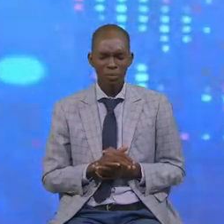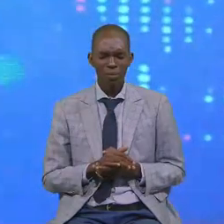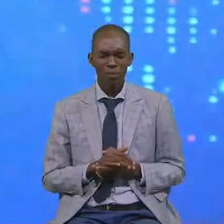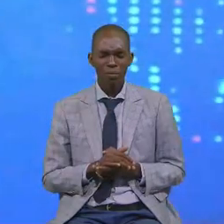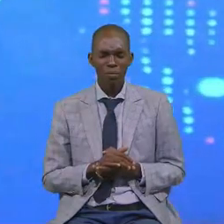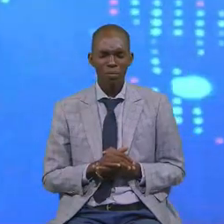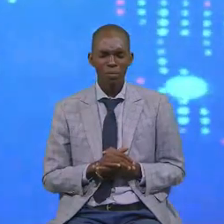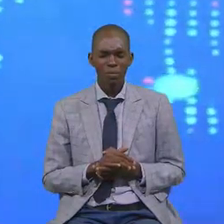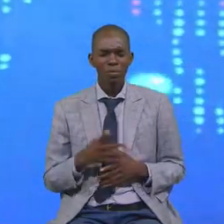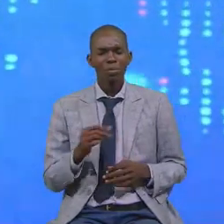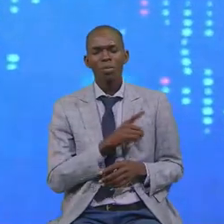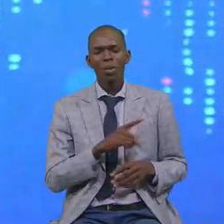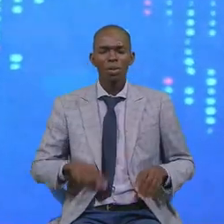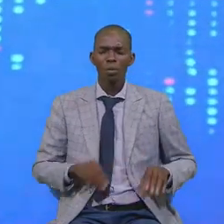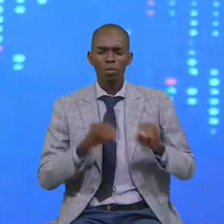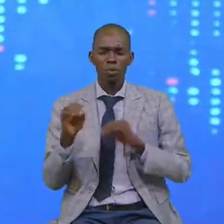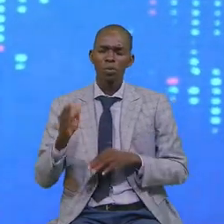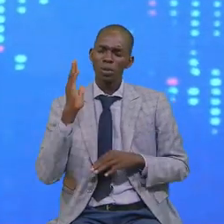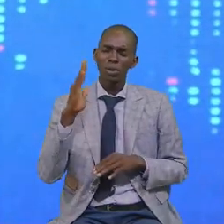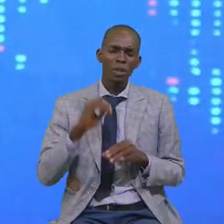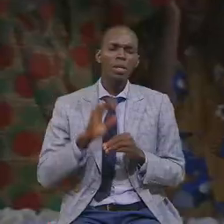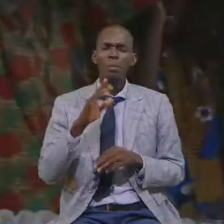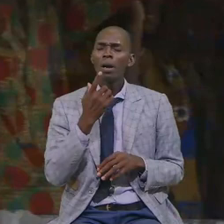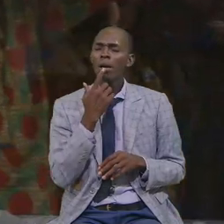The Lord put testimony in your mouth.